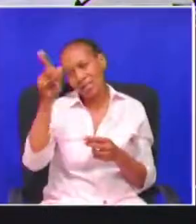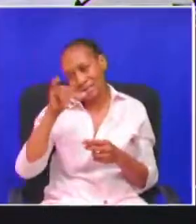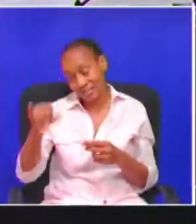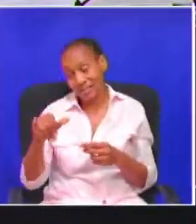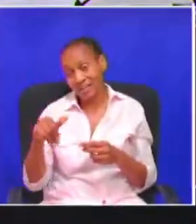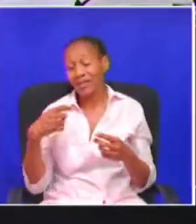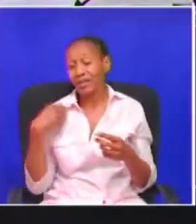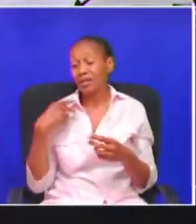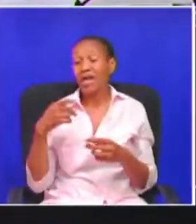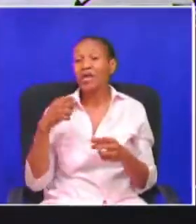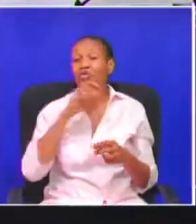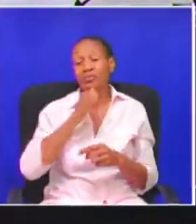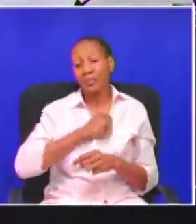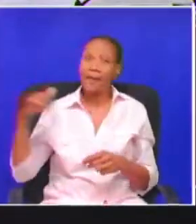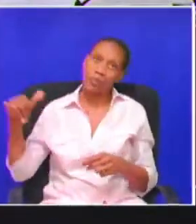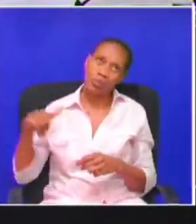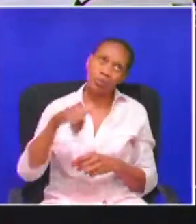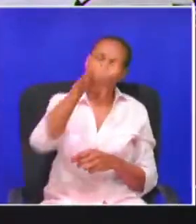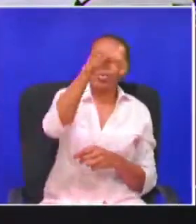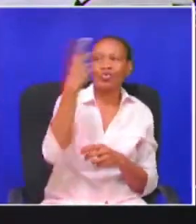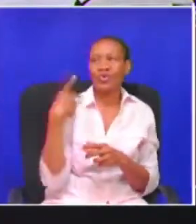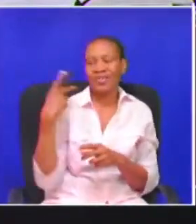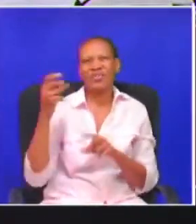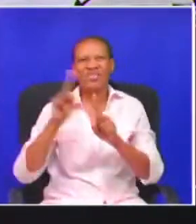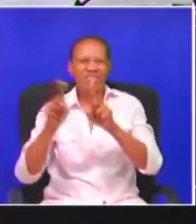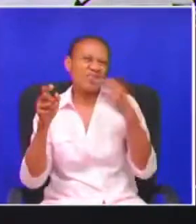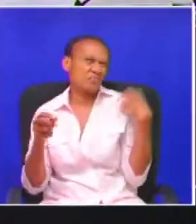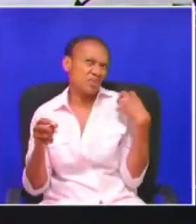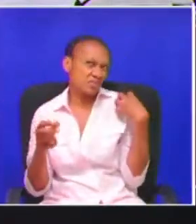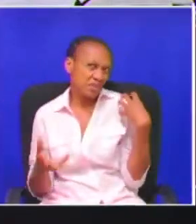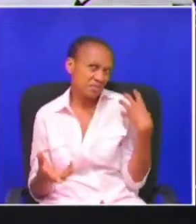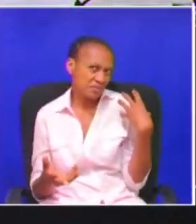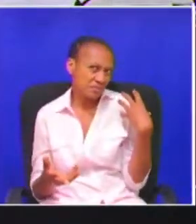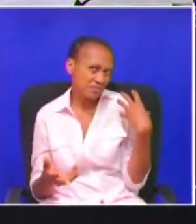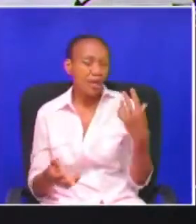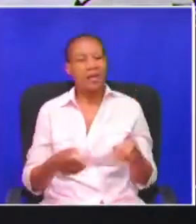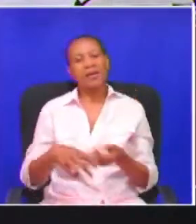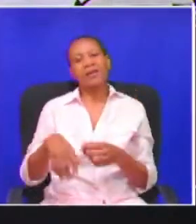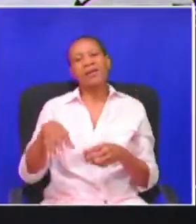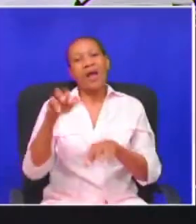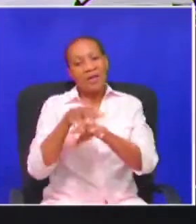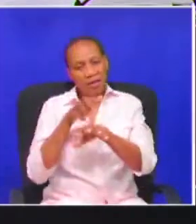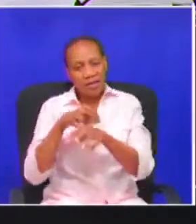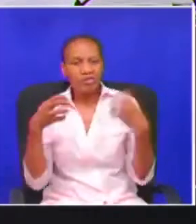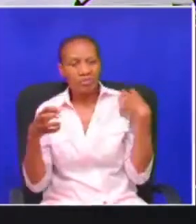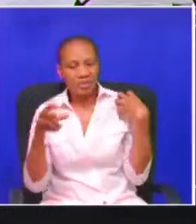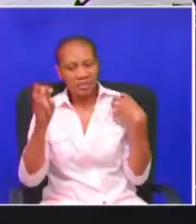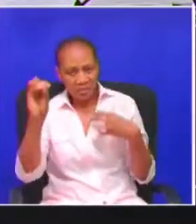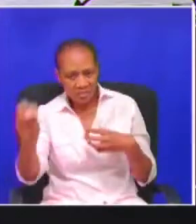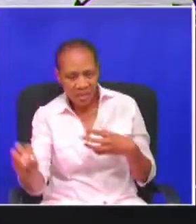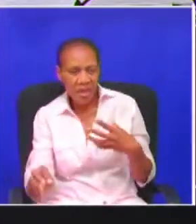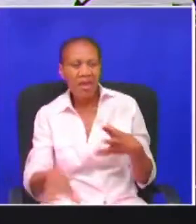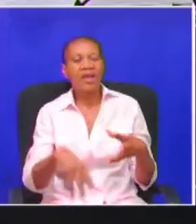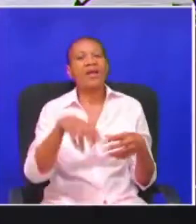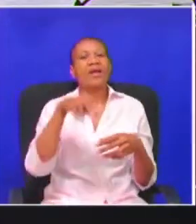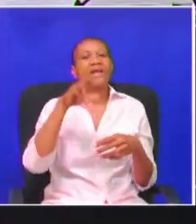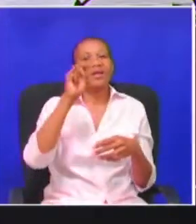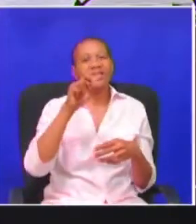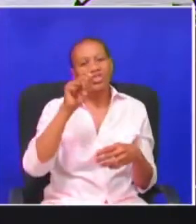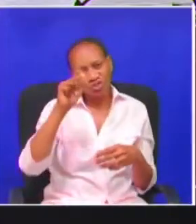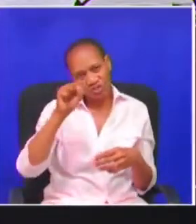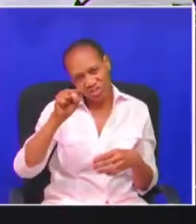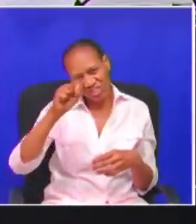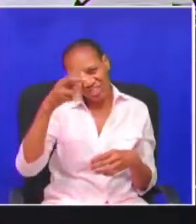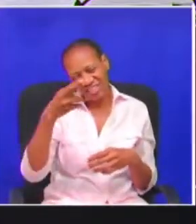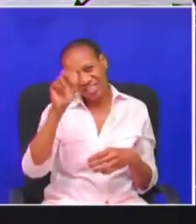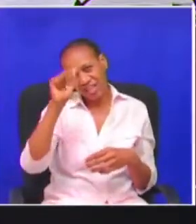president uses. And in one of those trips, Minister Steenhuisen, Minister Nchabeni, and Lamula were